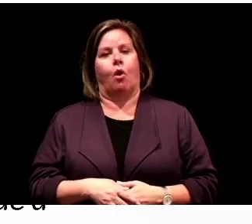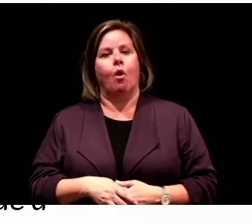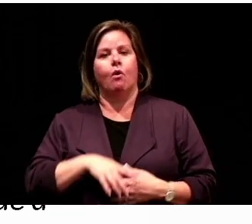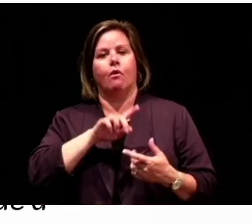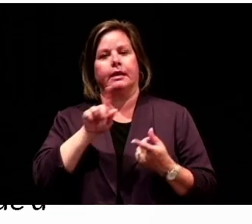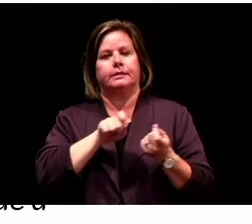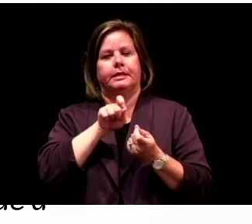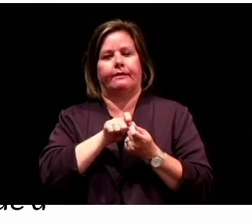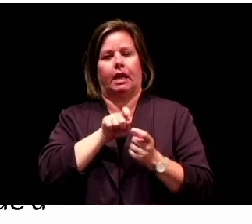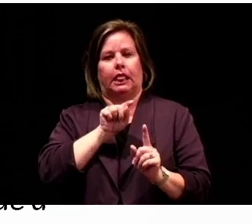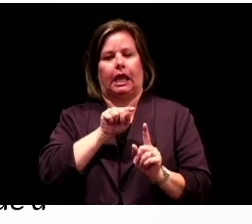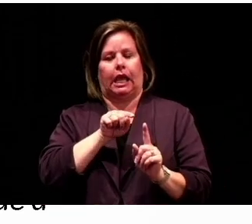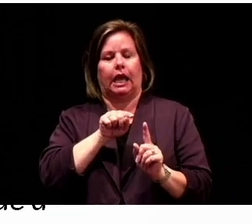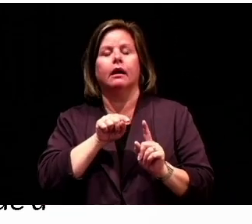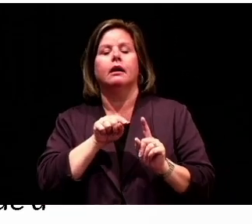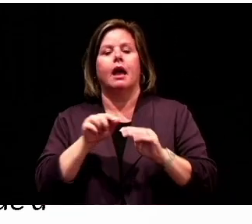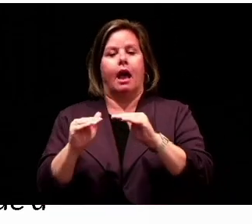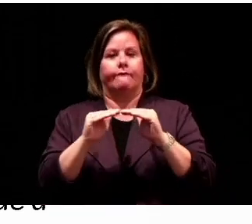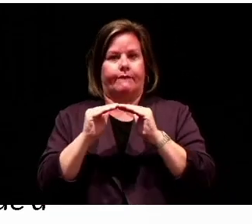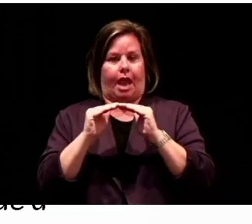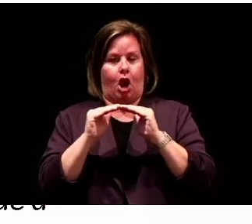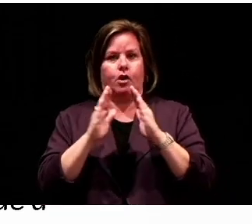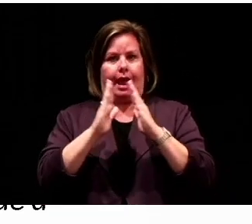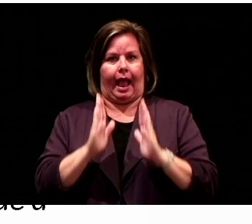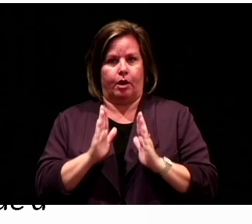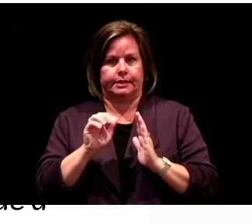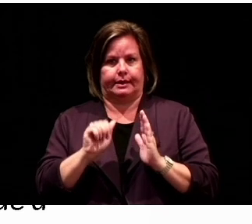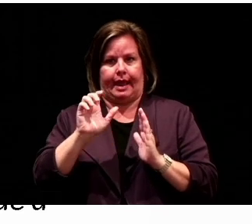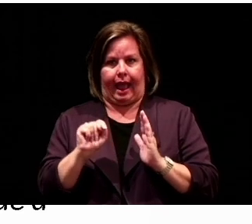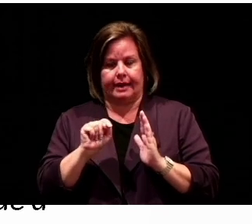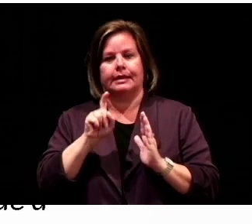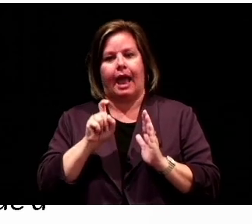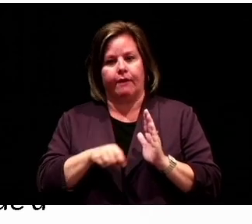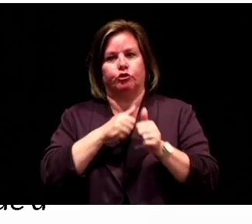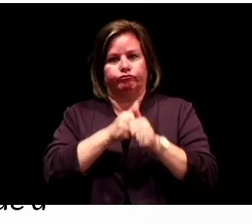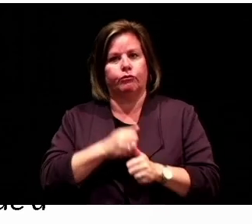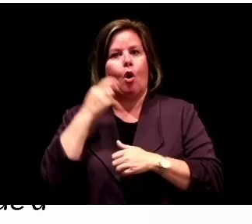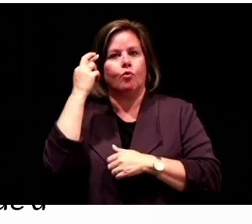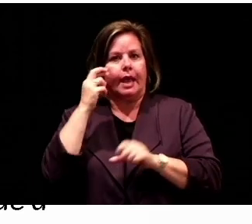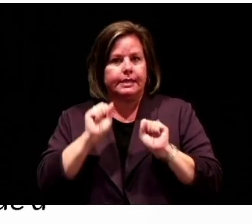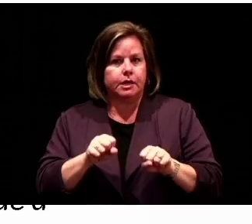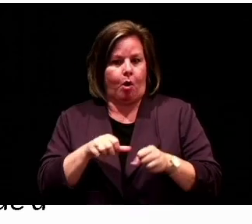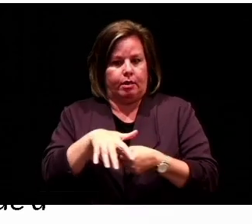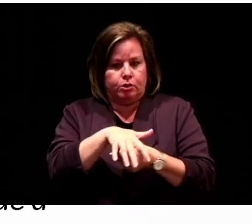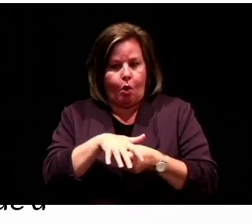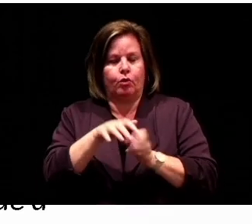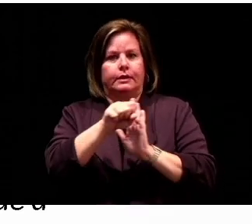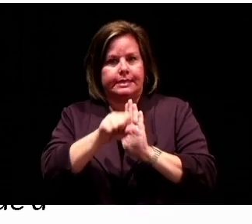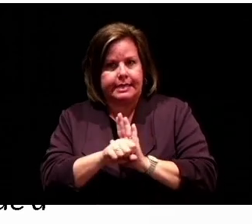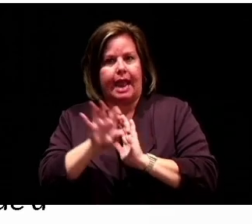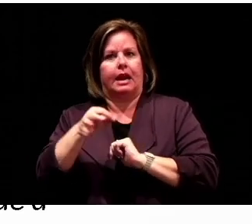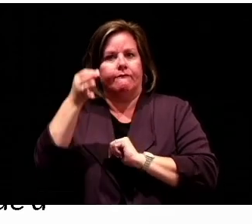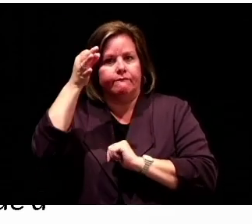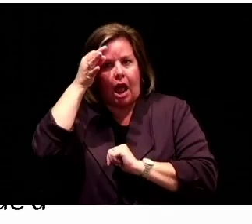actually a bylaw from a homeowners association condominium bylaw, specifically saying that no more than 3 people can